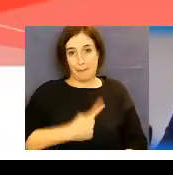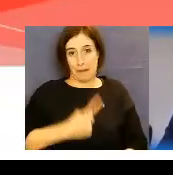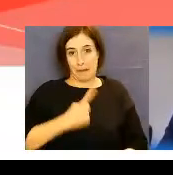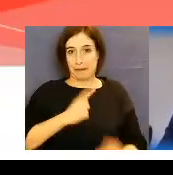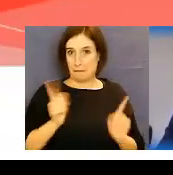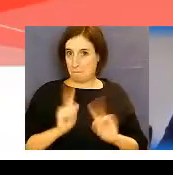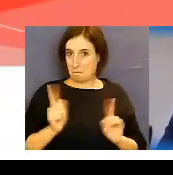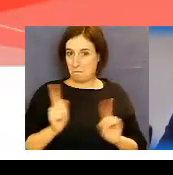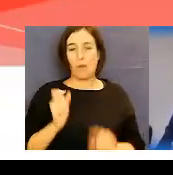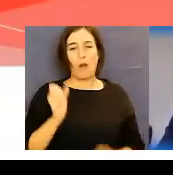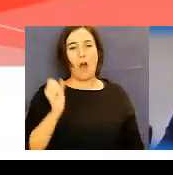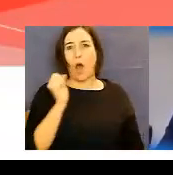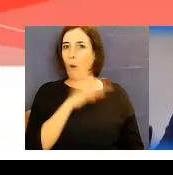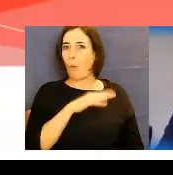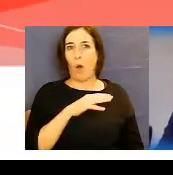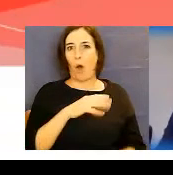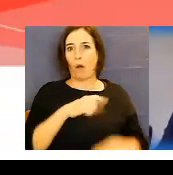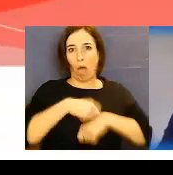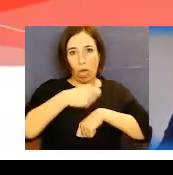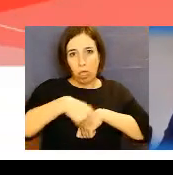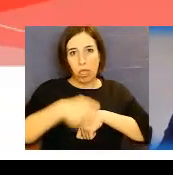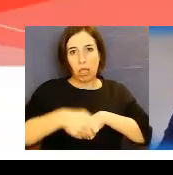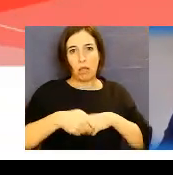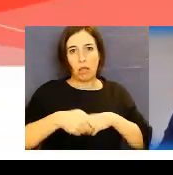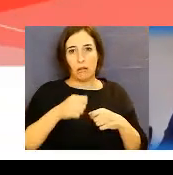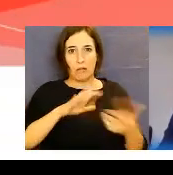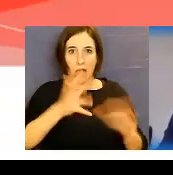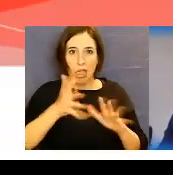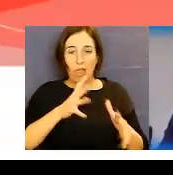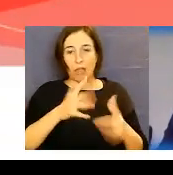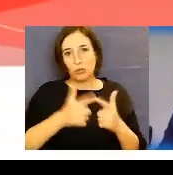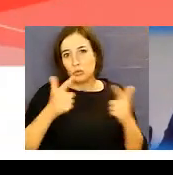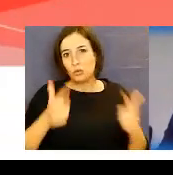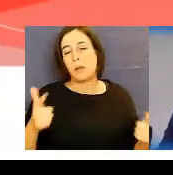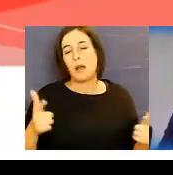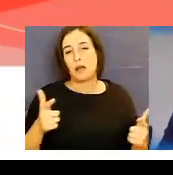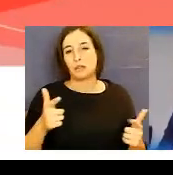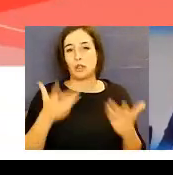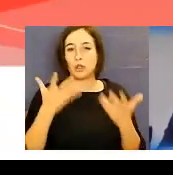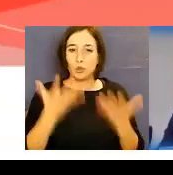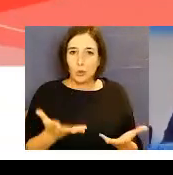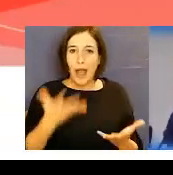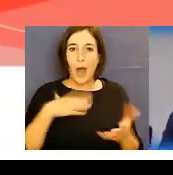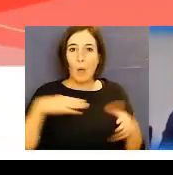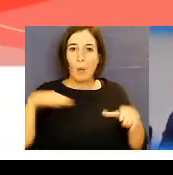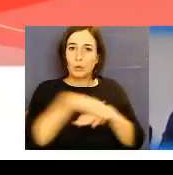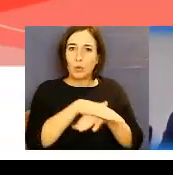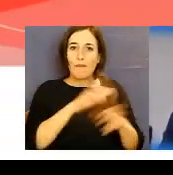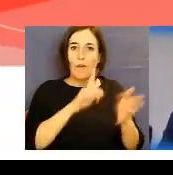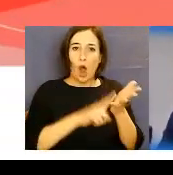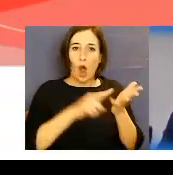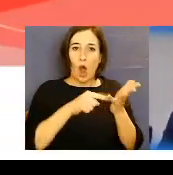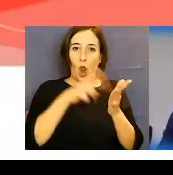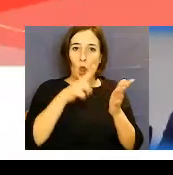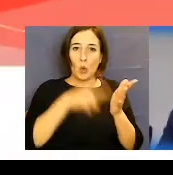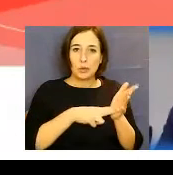about myself or too many initiatives, but today I'm going to talk about Luton Sporting Club. But just to give you some